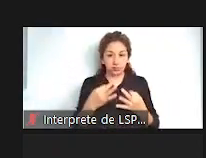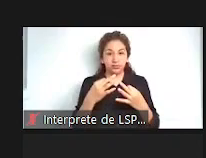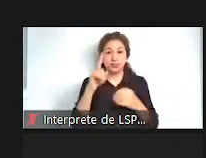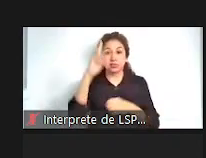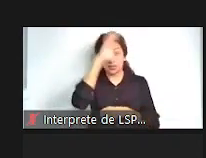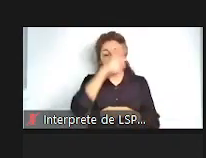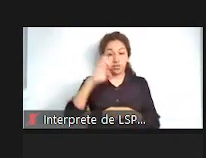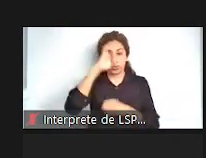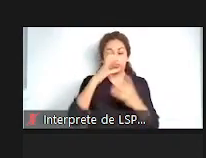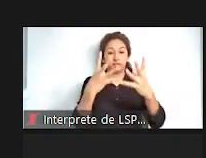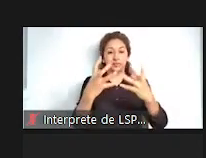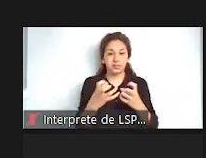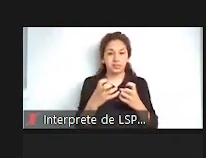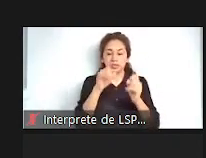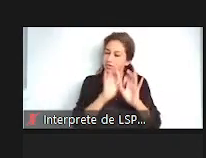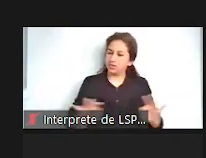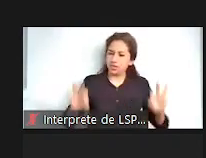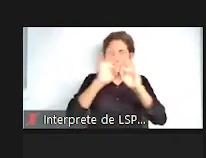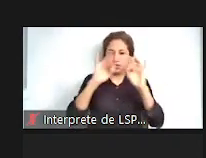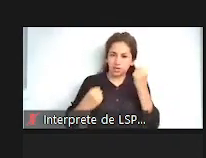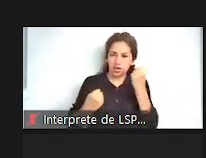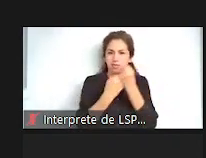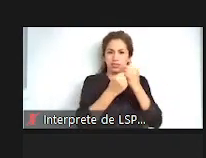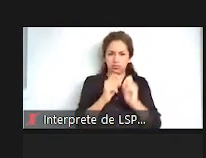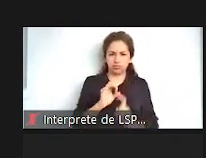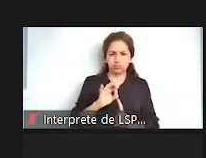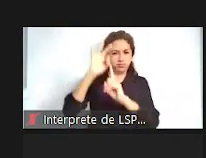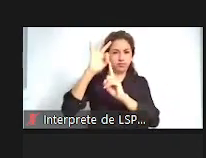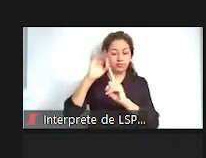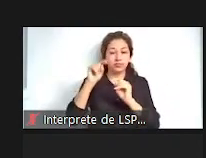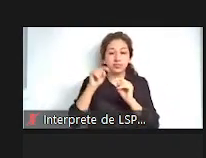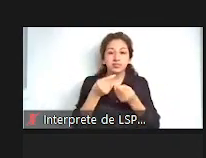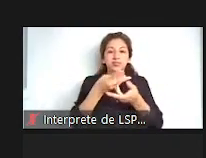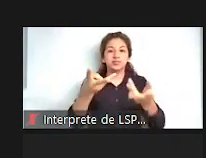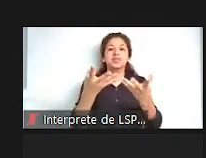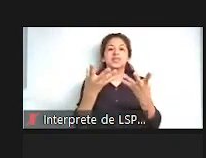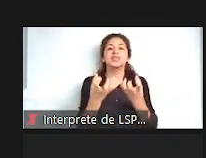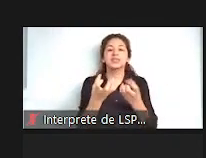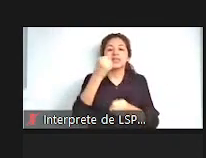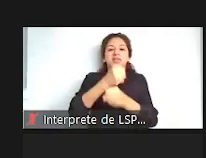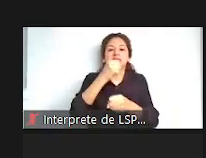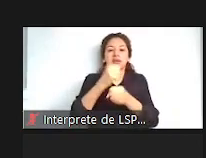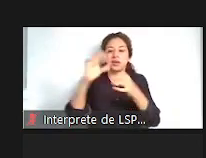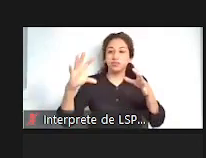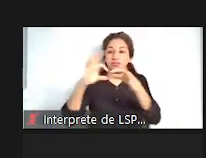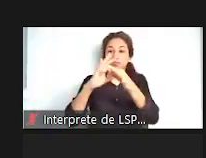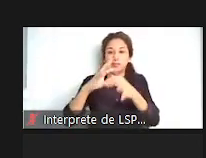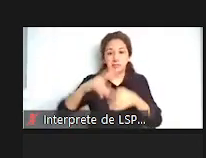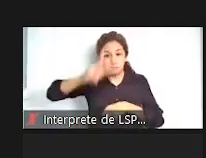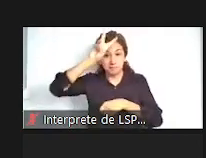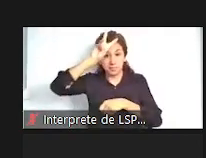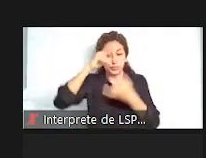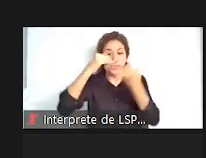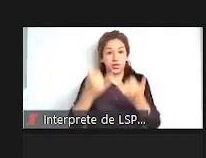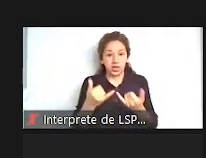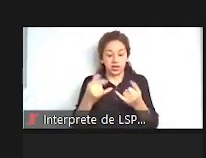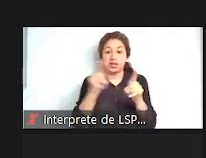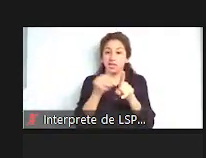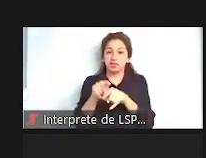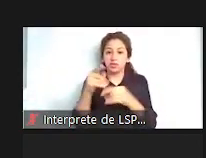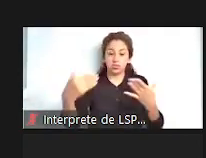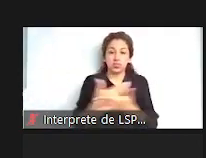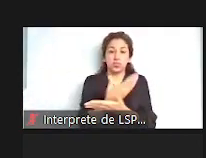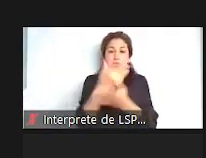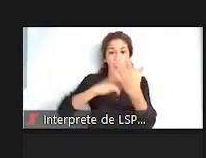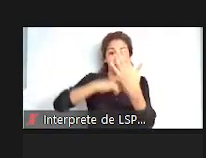reality that is very concrete and we would like to be a driver of this reality we would like to work with countries like peru who are now launching